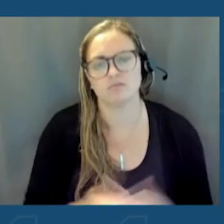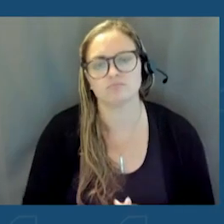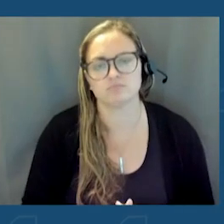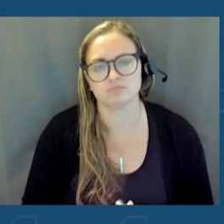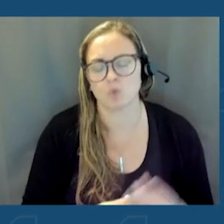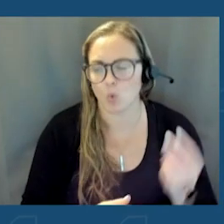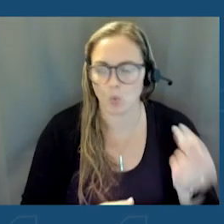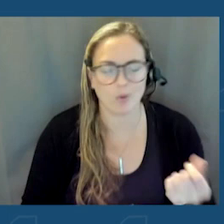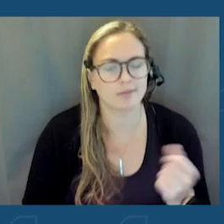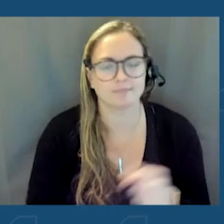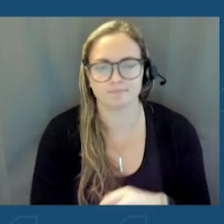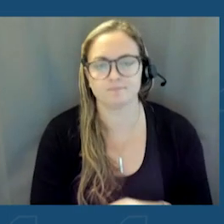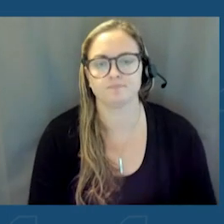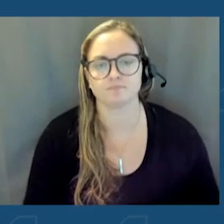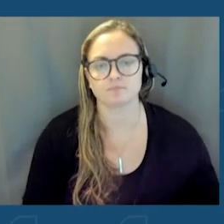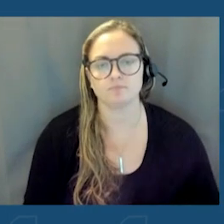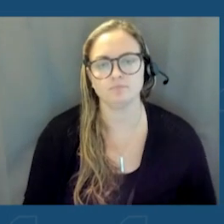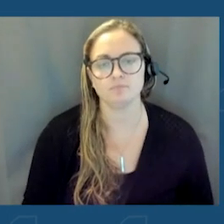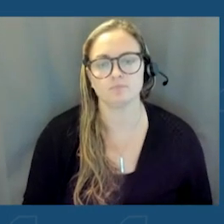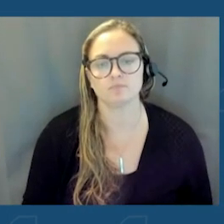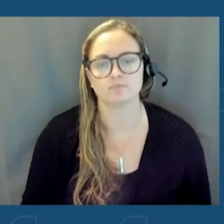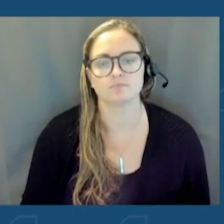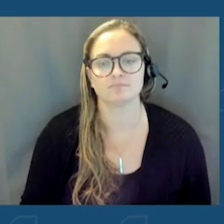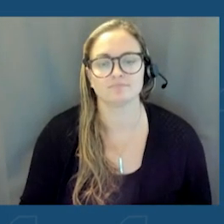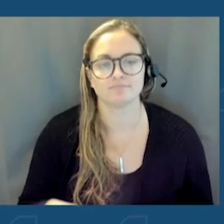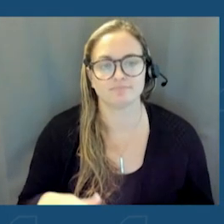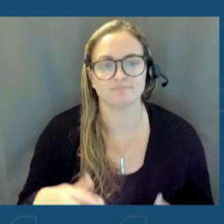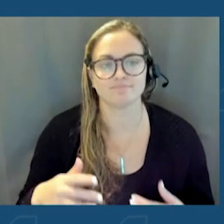quickly. We have had cases.